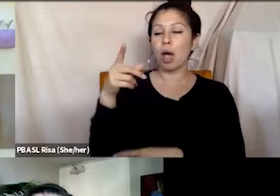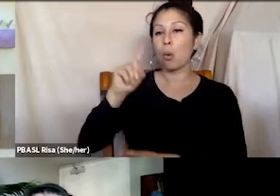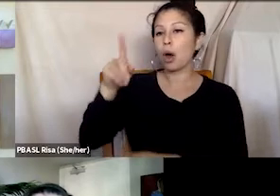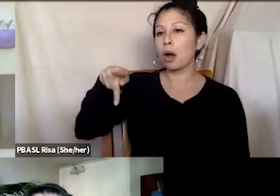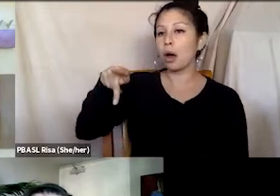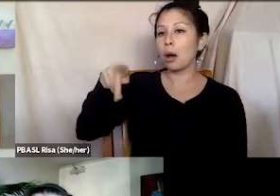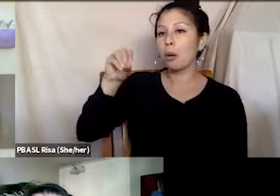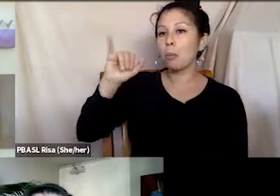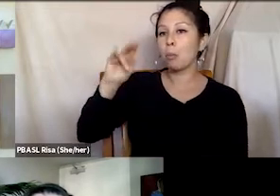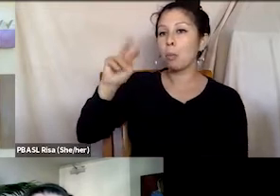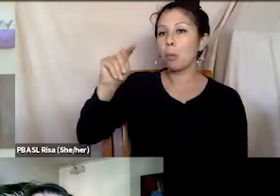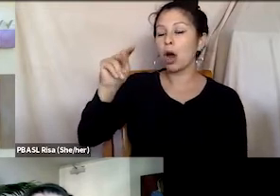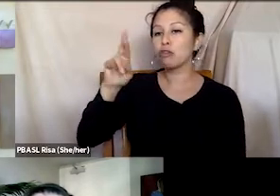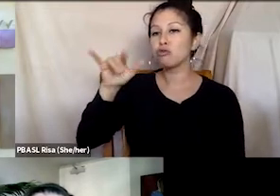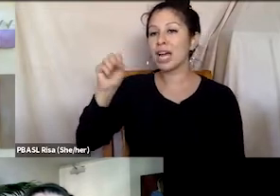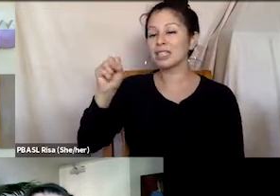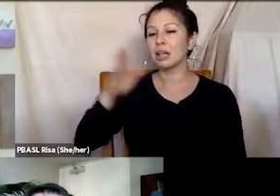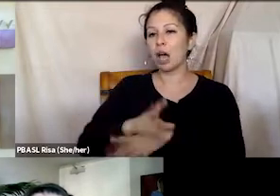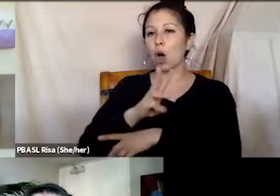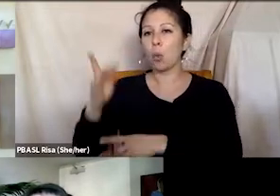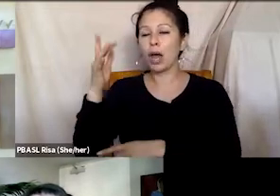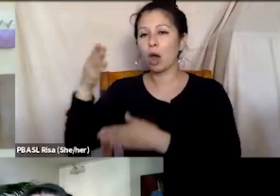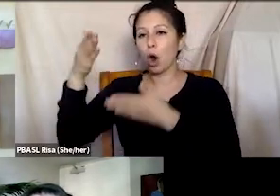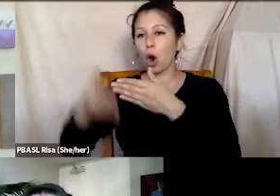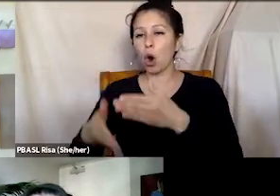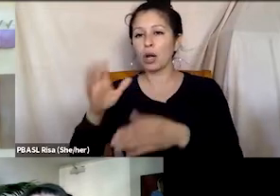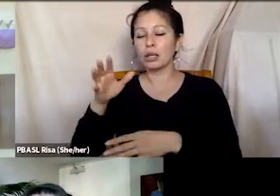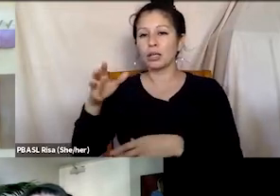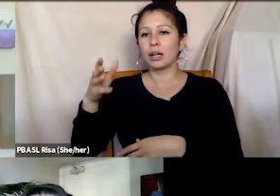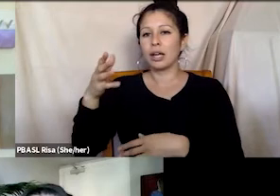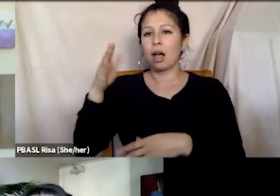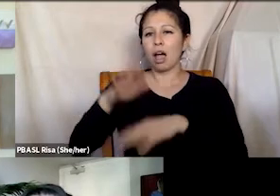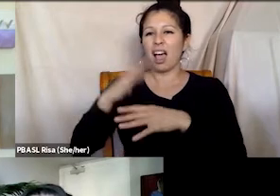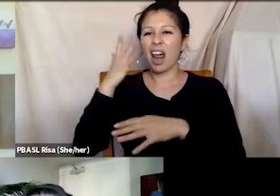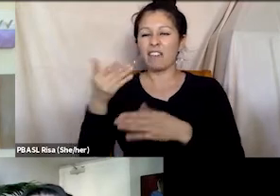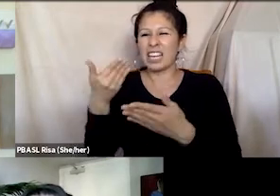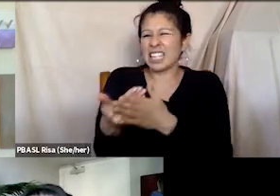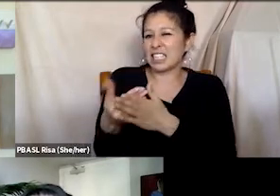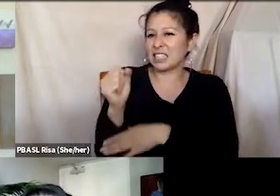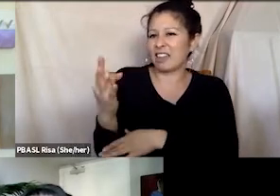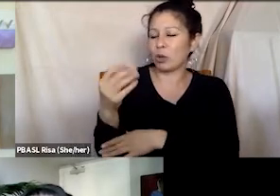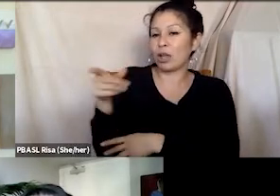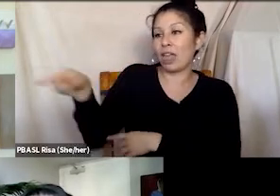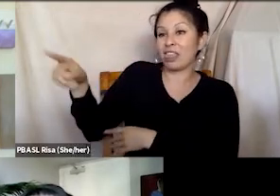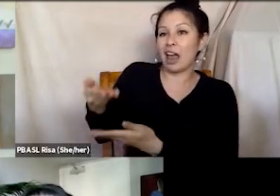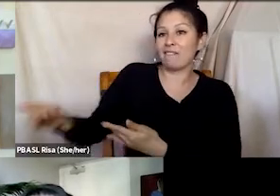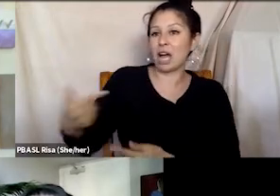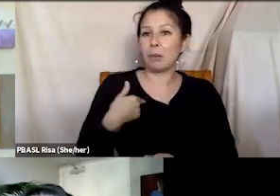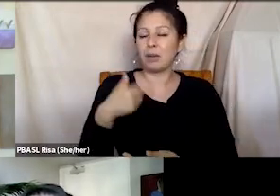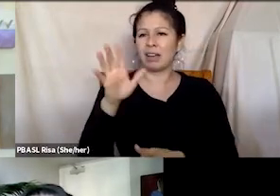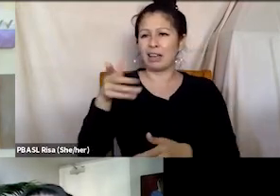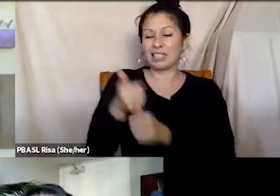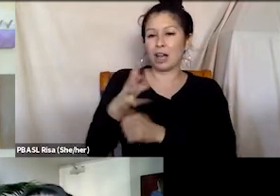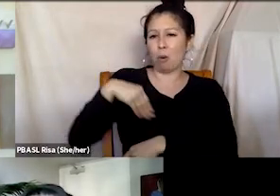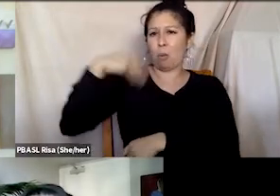the West Coast near the ocean of California, it's very near San Francisco. They invited me into this very white